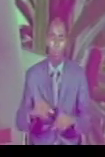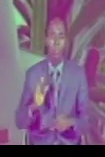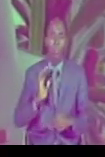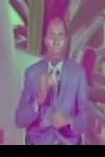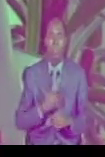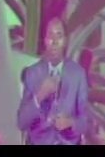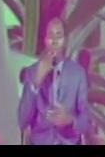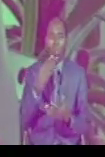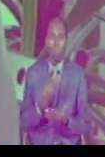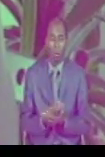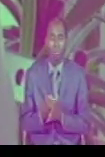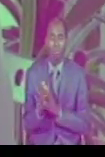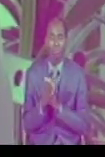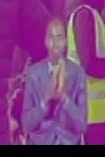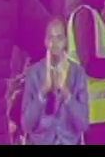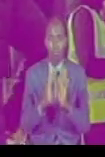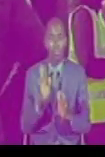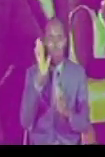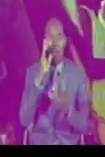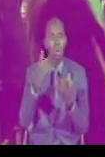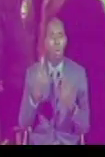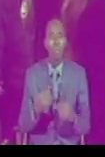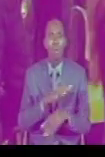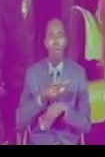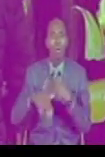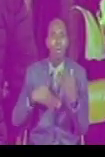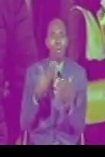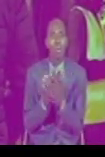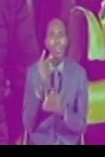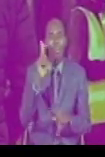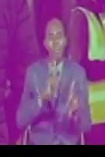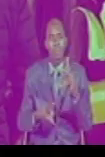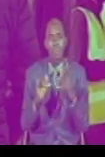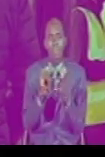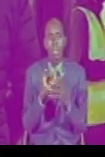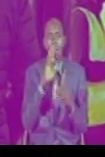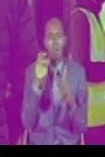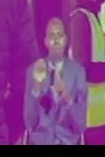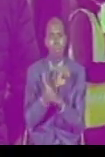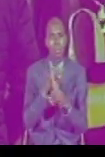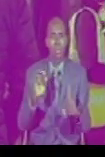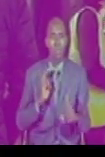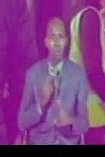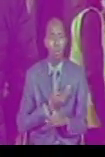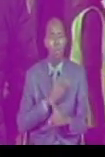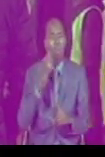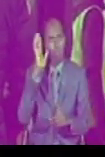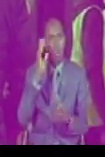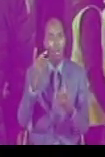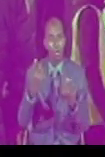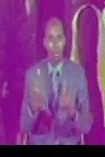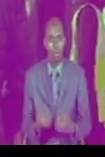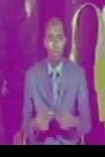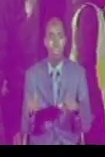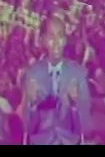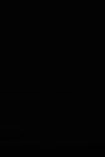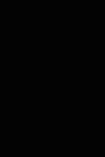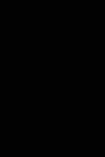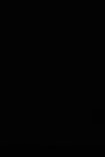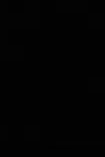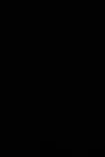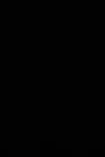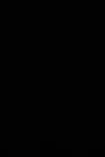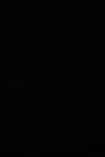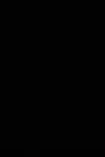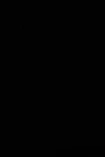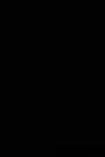will come, even the people, antagonistic people, they will come. And then as we gather together, there'll